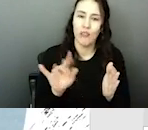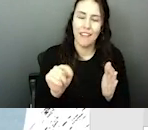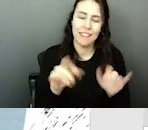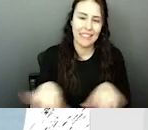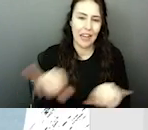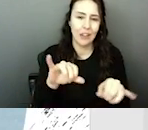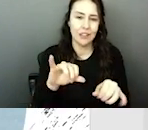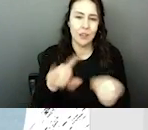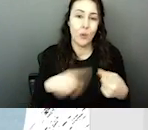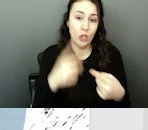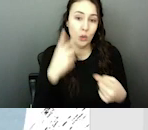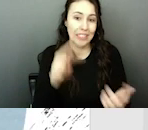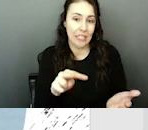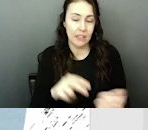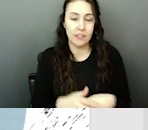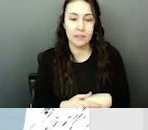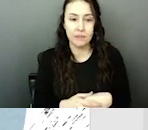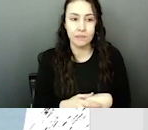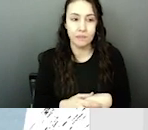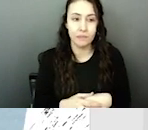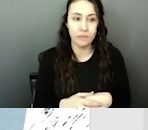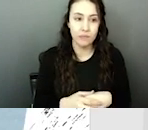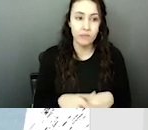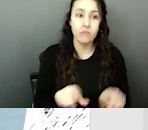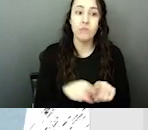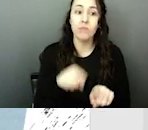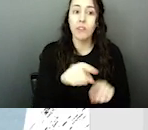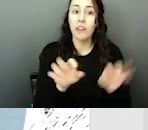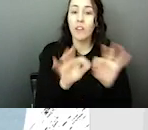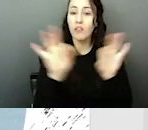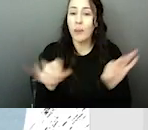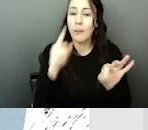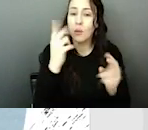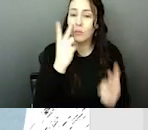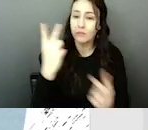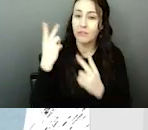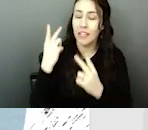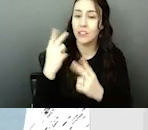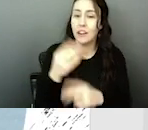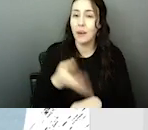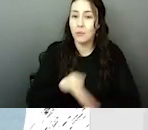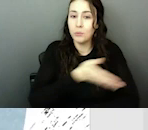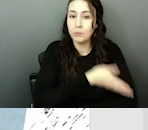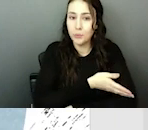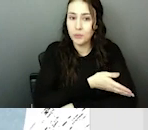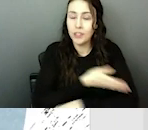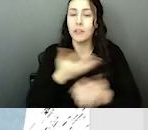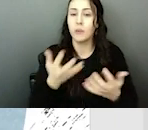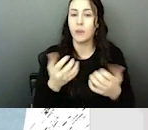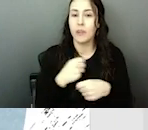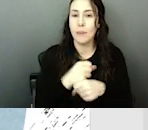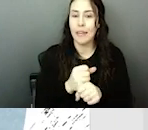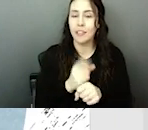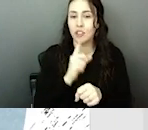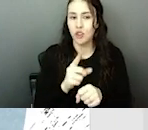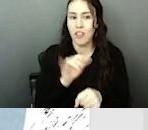would be. In addition to that, there's this framework for reflection and improvement that we wanted to make sure that was embedded.